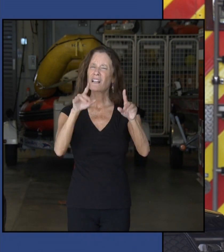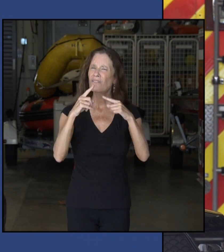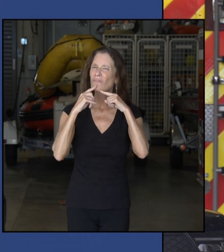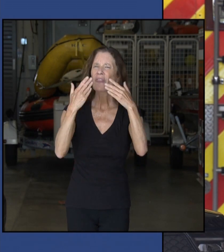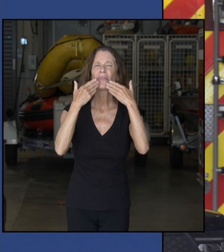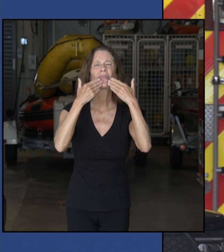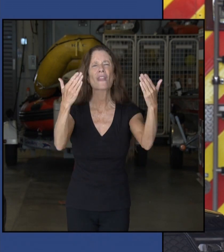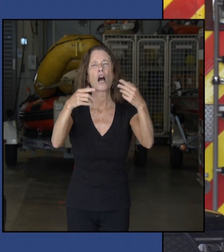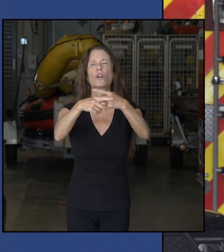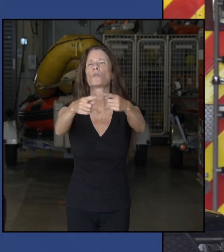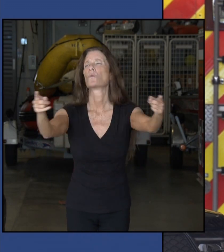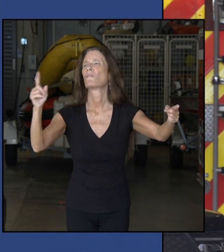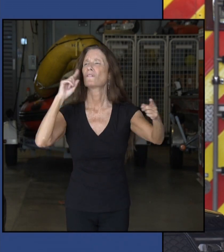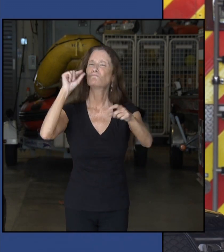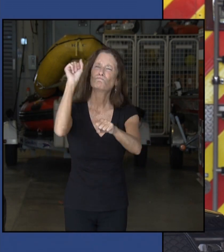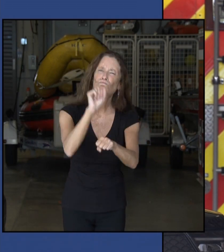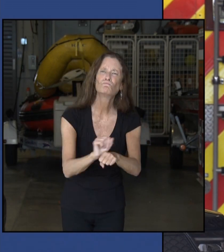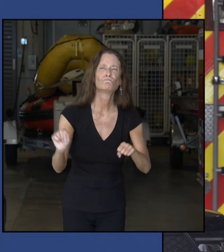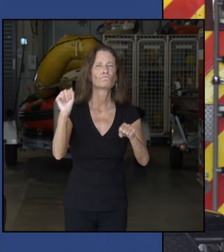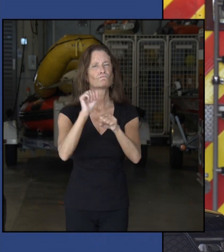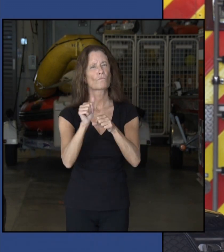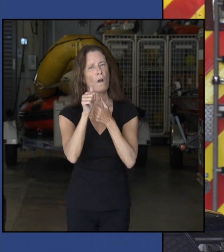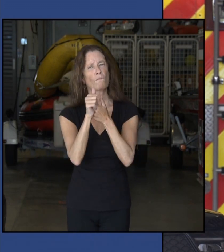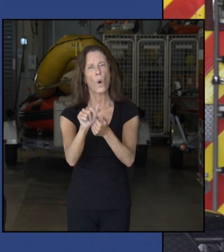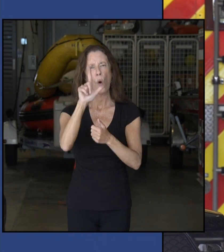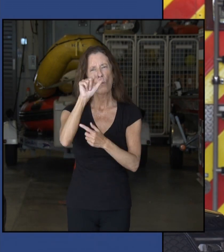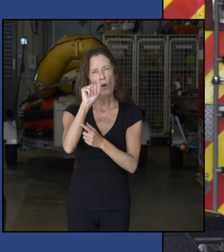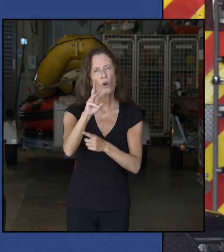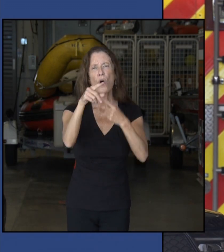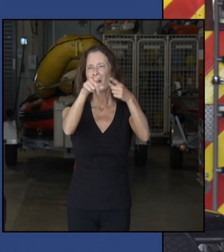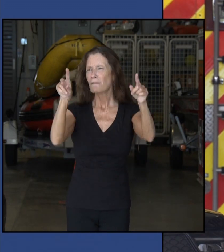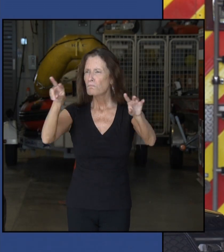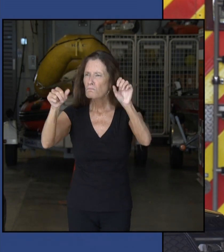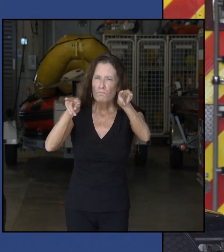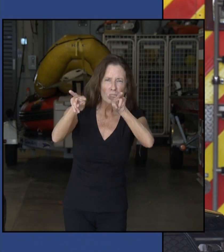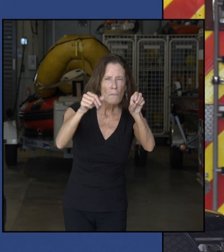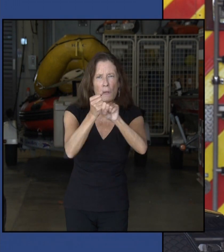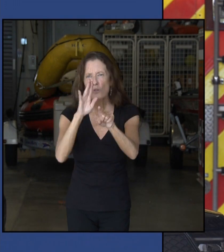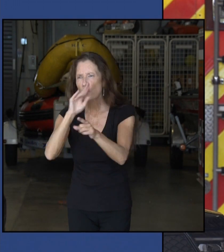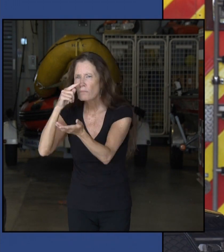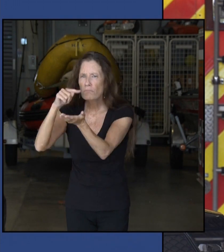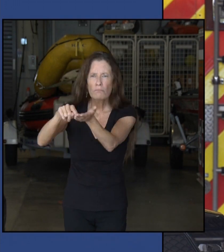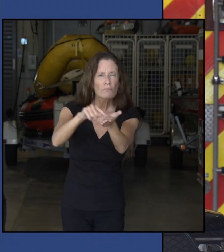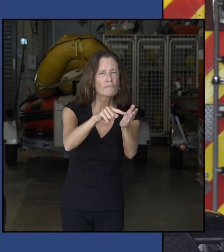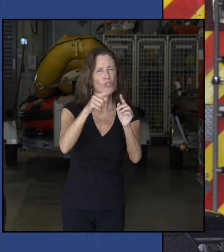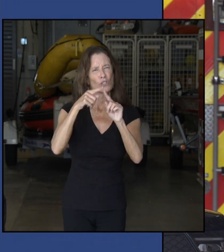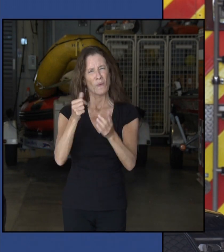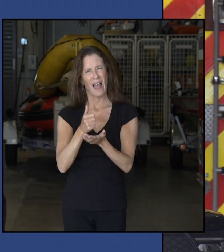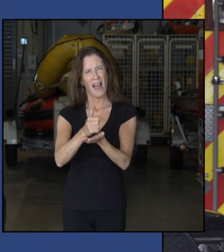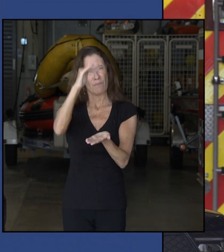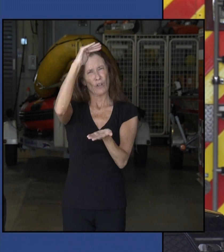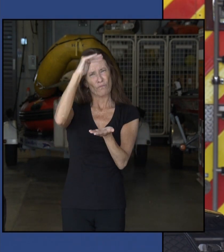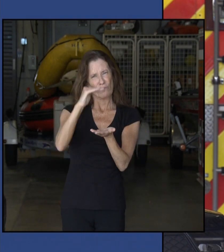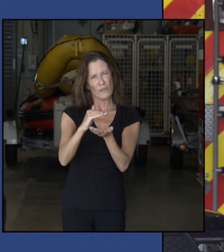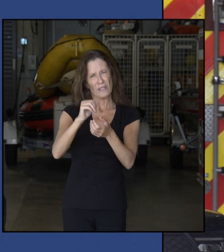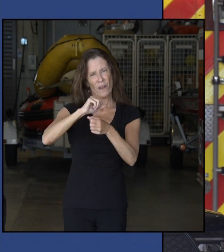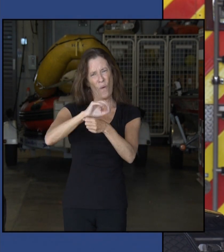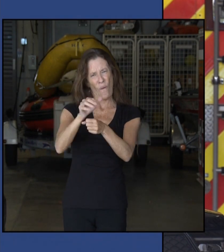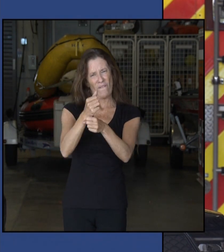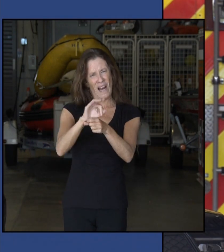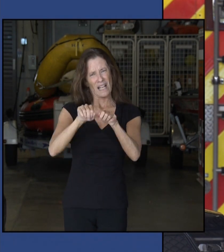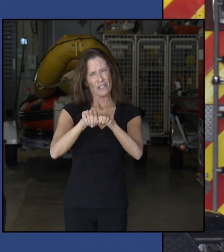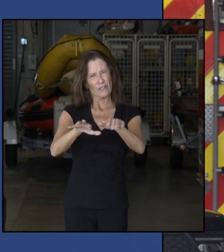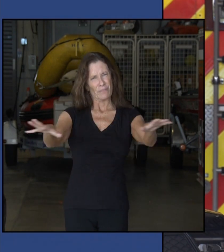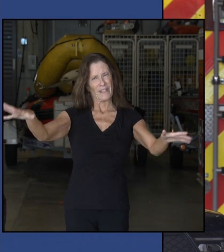to follow the guidelines in place to mitigate the spread of COVID-19. Our COVID-19 response has been applauded by sister